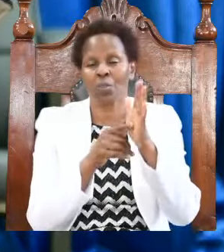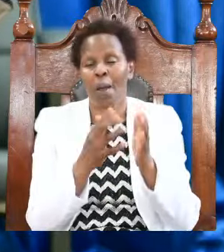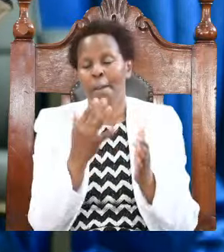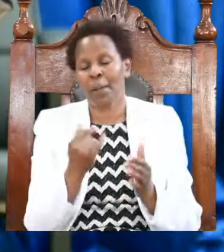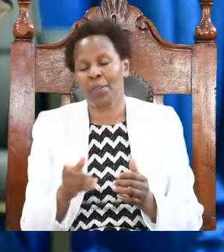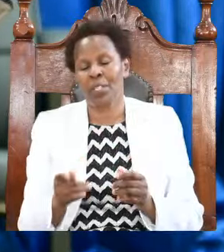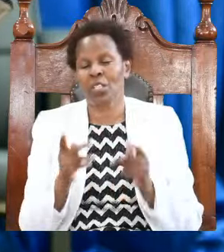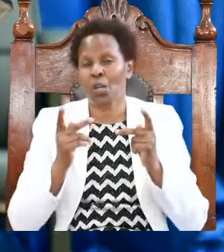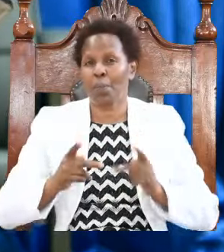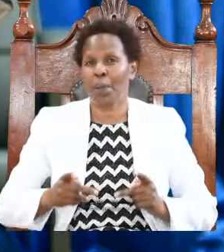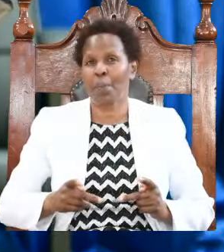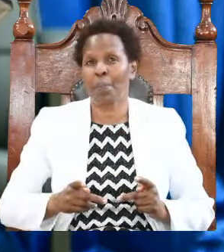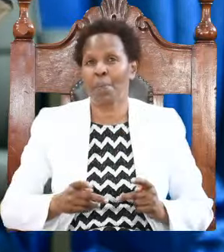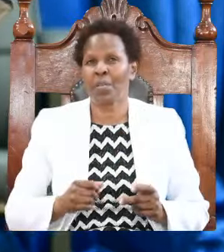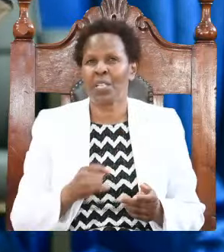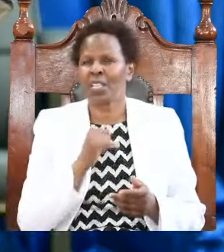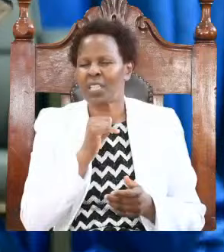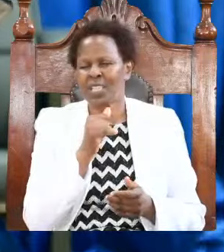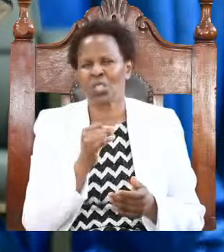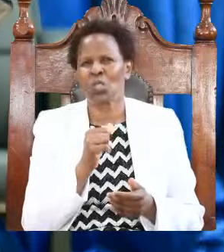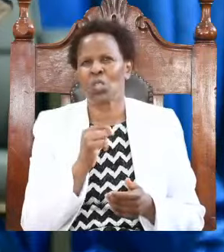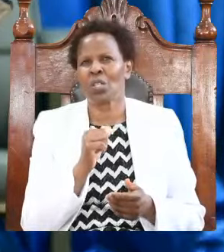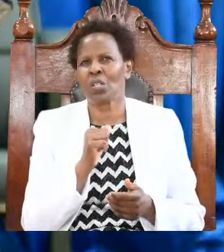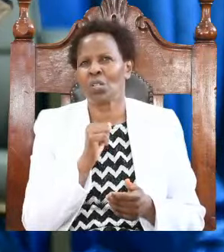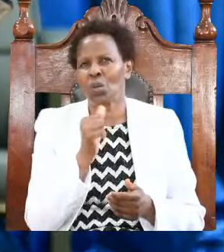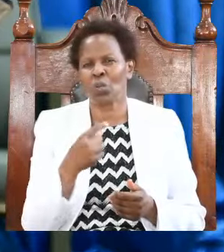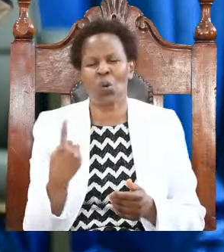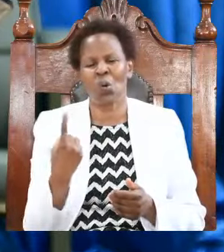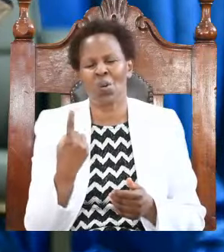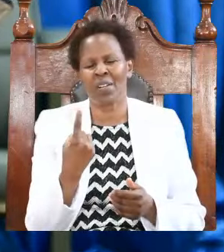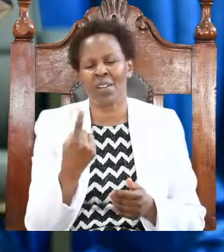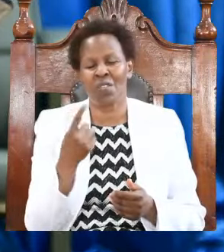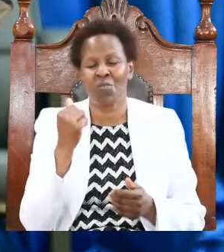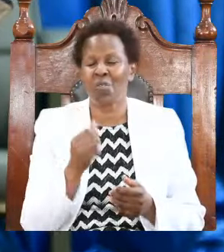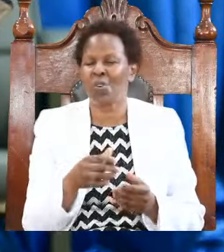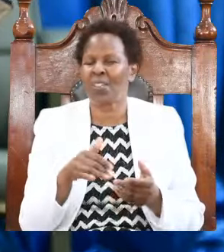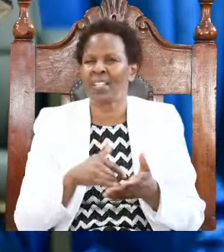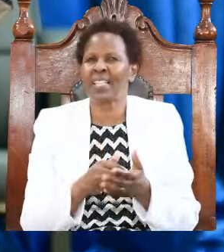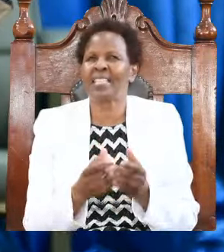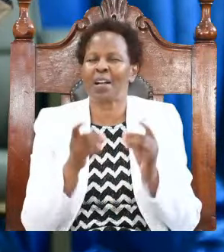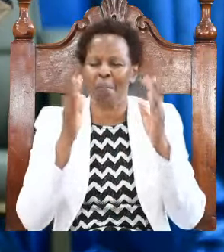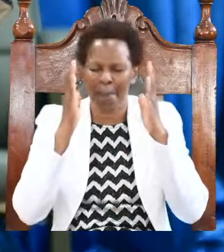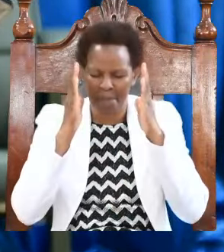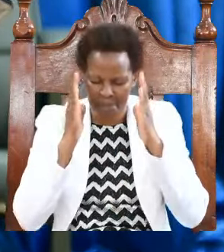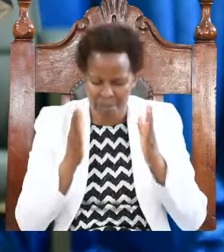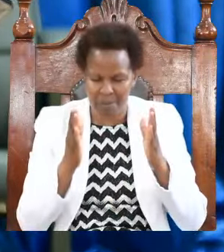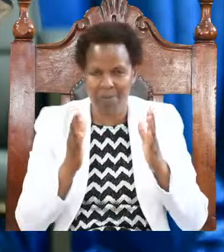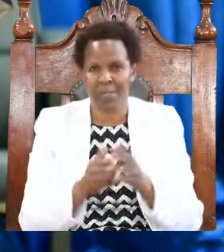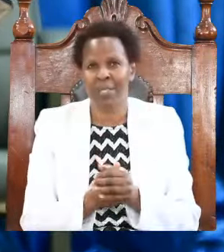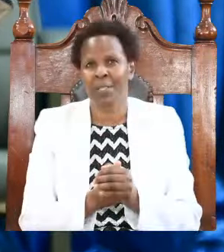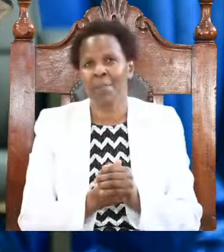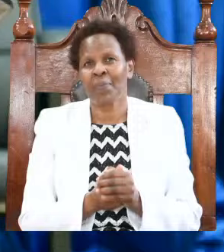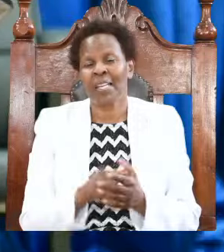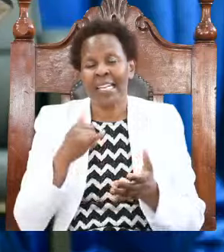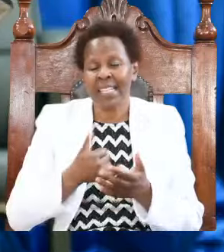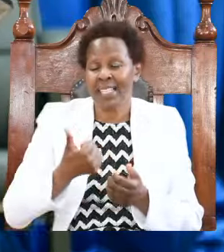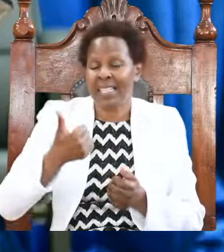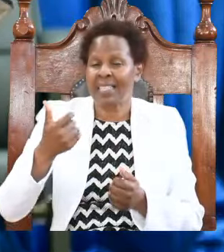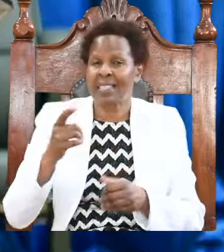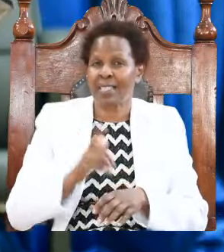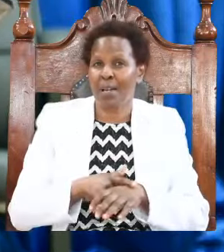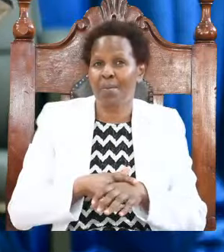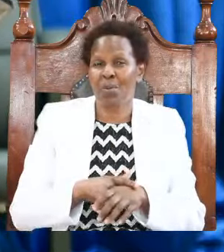And investment is not just investment for the sake of it. It comes with intentionality. So anytime I think